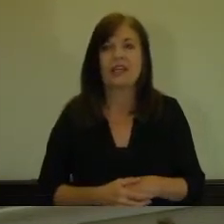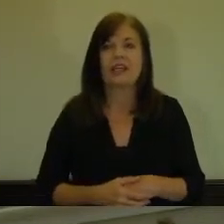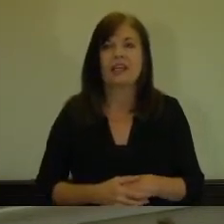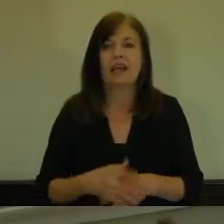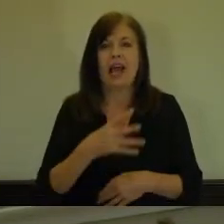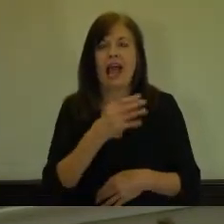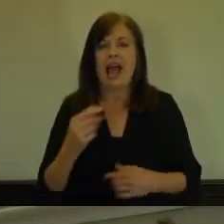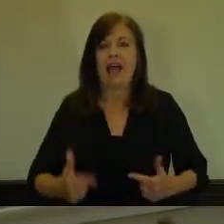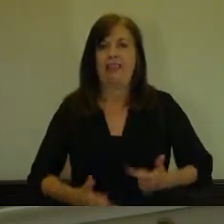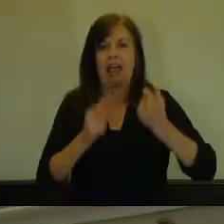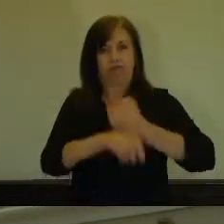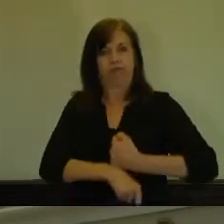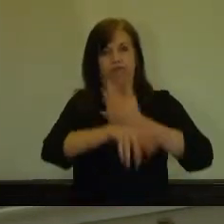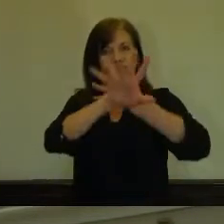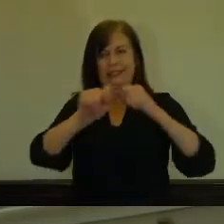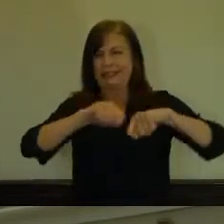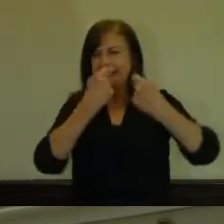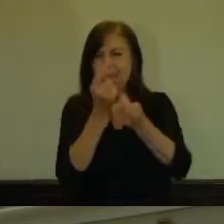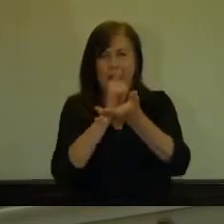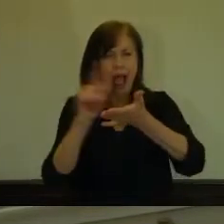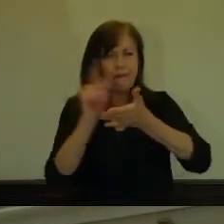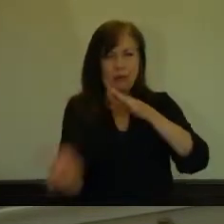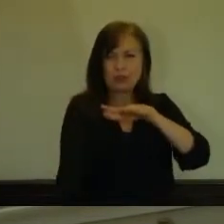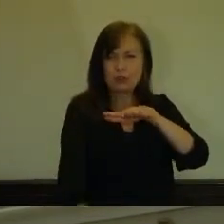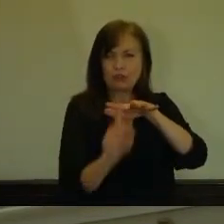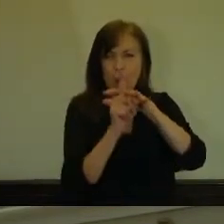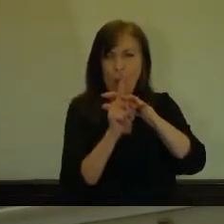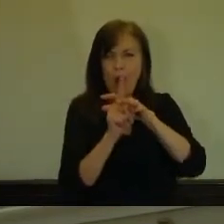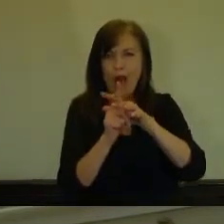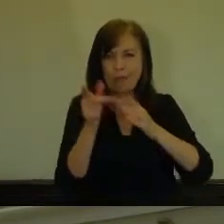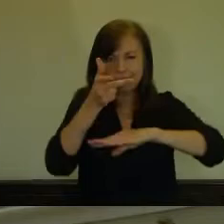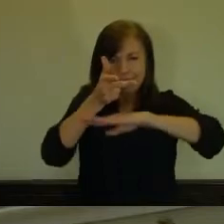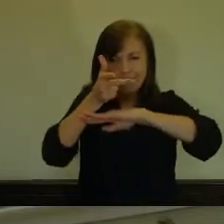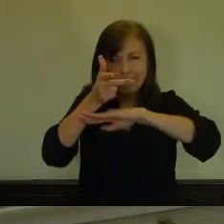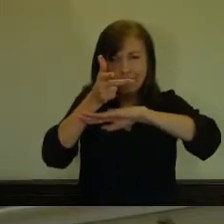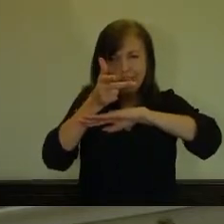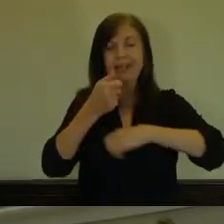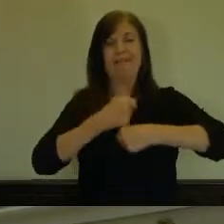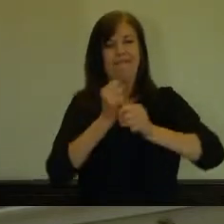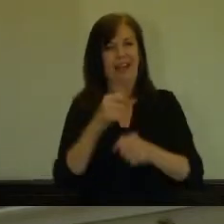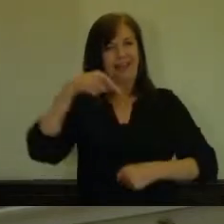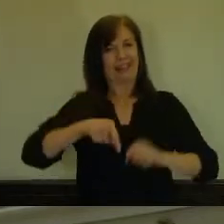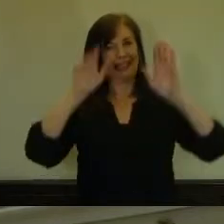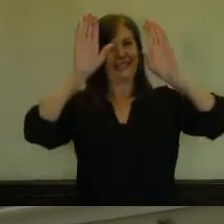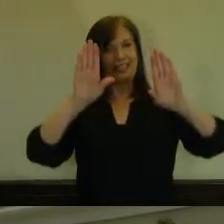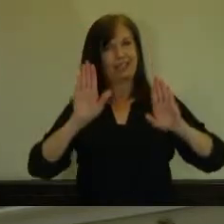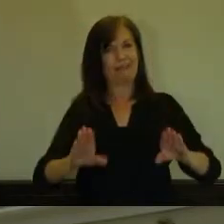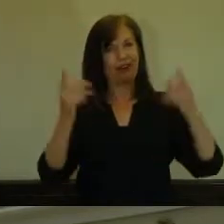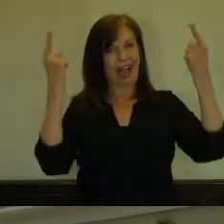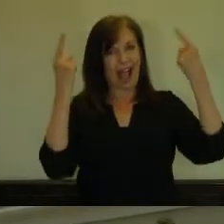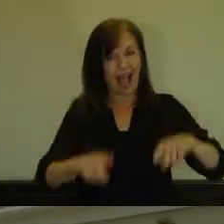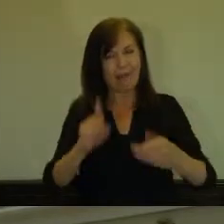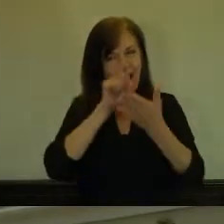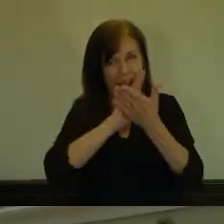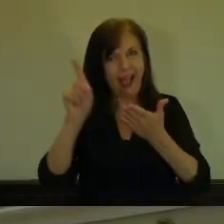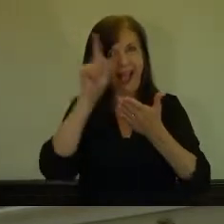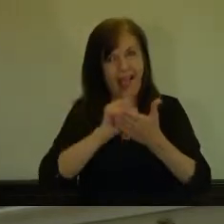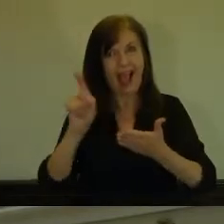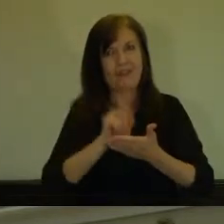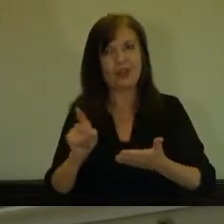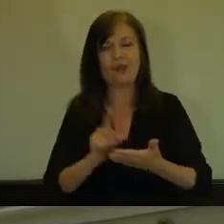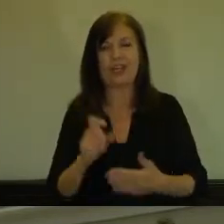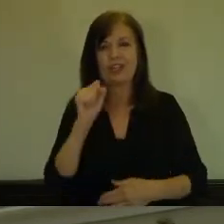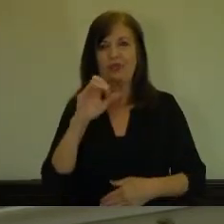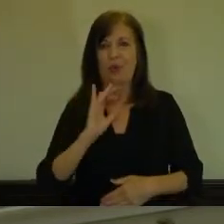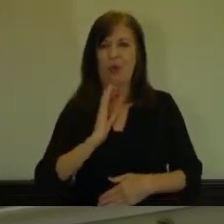And our live stream team, they come and they make this amazing experience happen every week to keep us and keep our